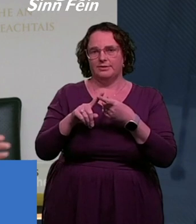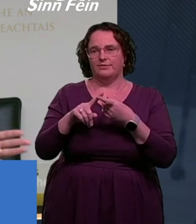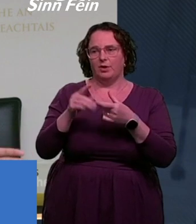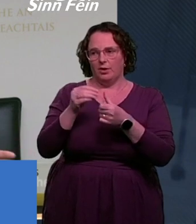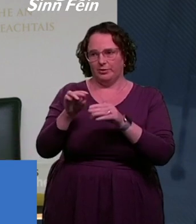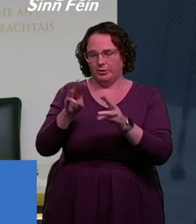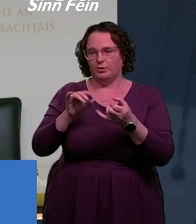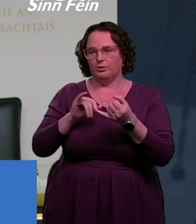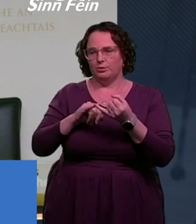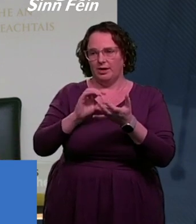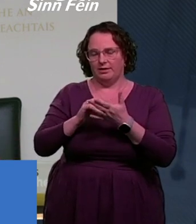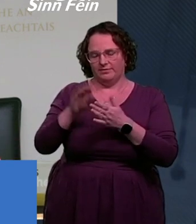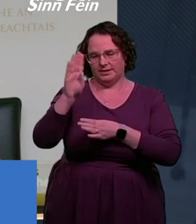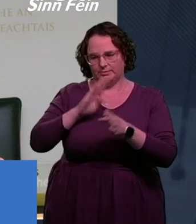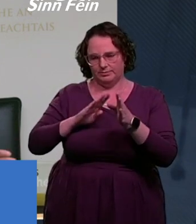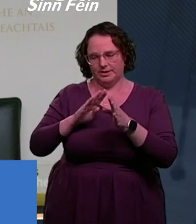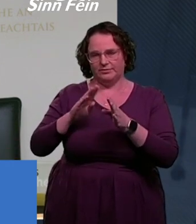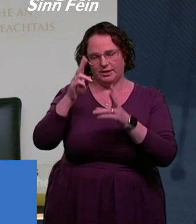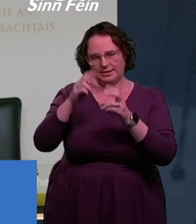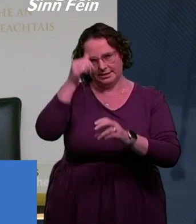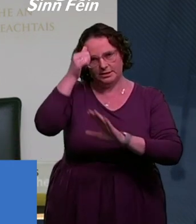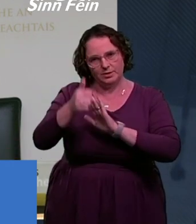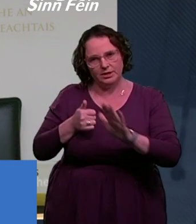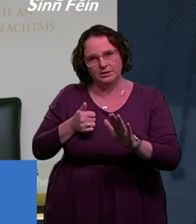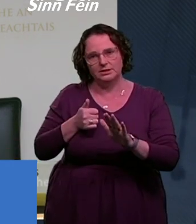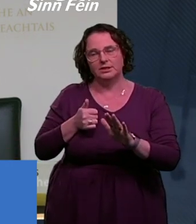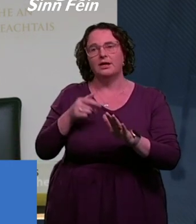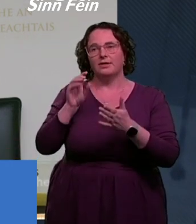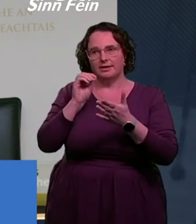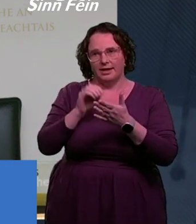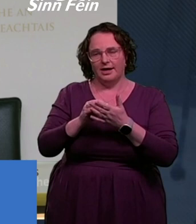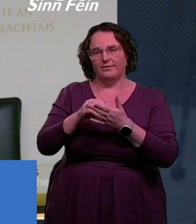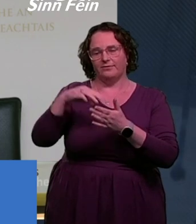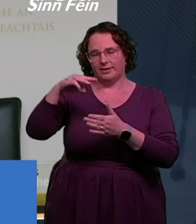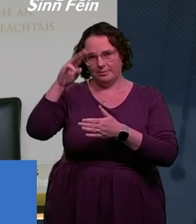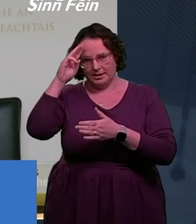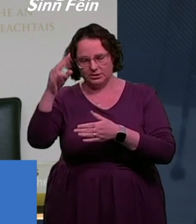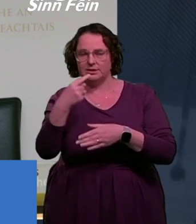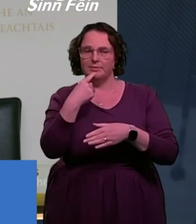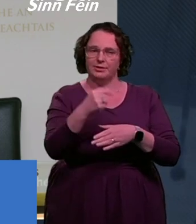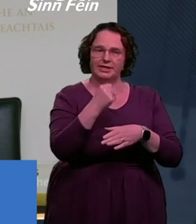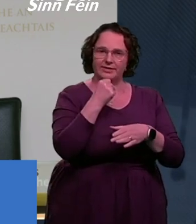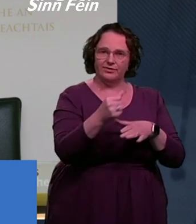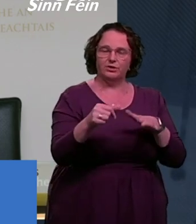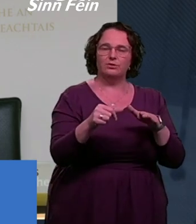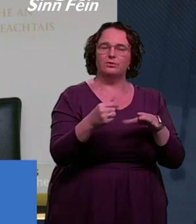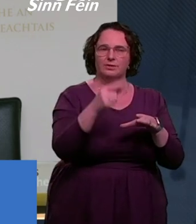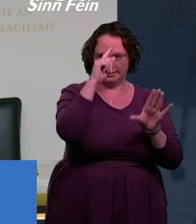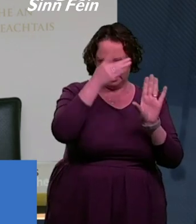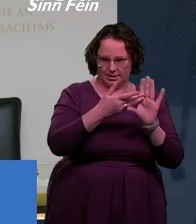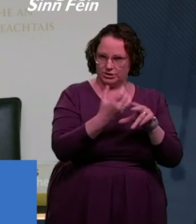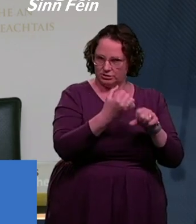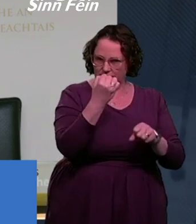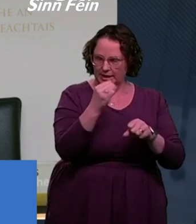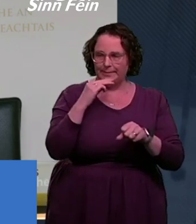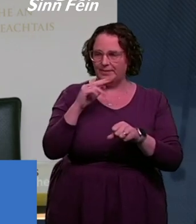have experience in behaviour analysis or have done those masters who don't have the undergraduate degree in psychology. So those individuals